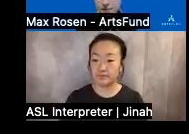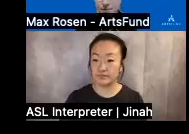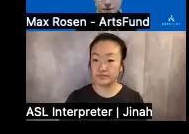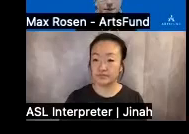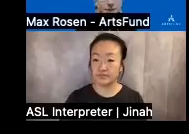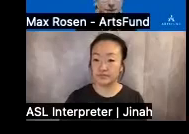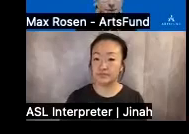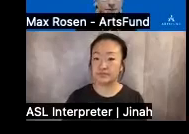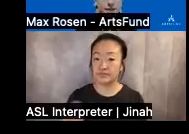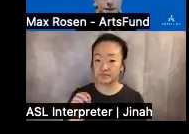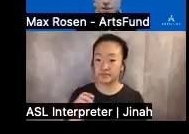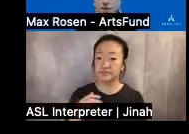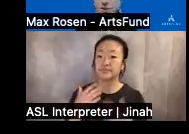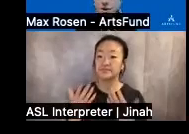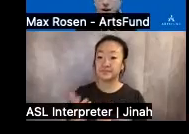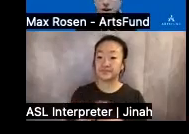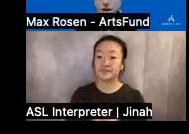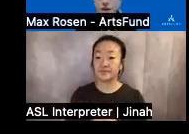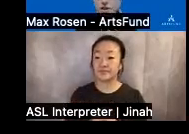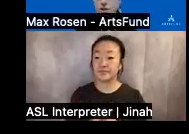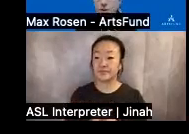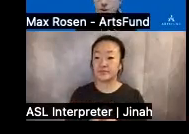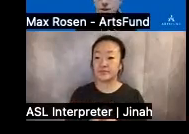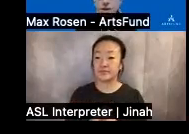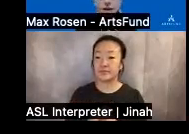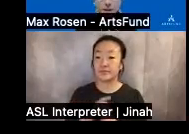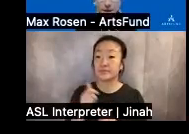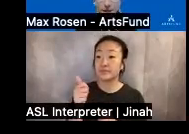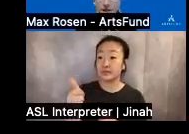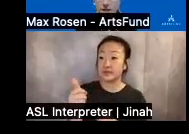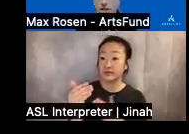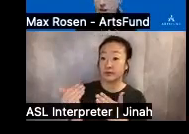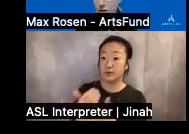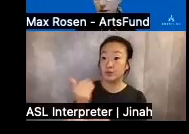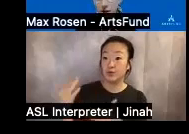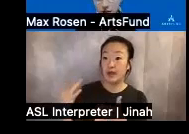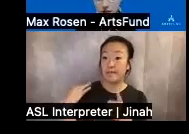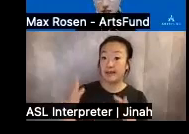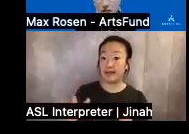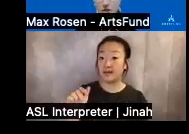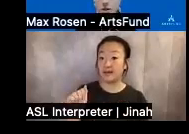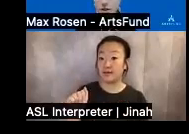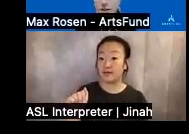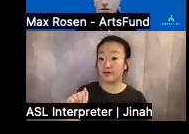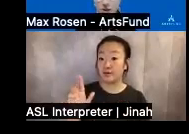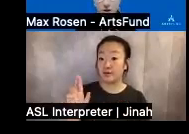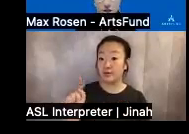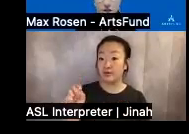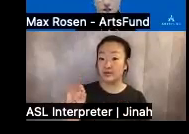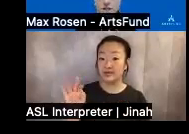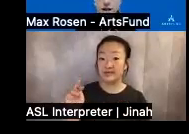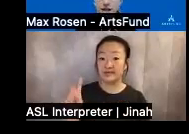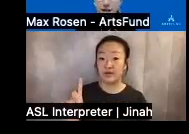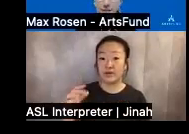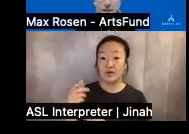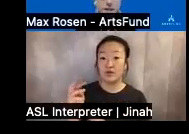Great. So if you are a new applicant to an ArtsFund grant, you'll follow the instructions